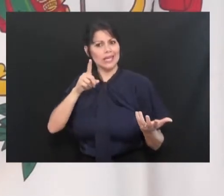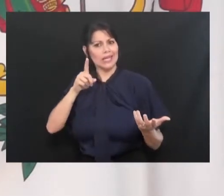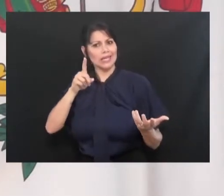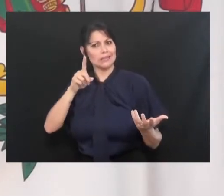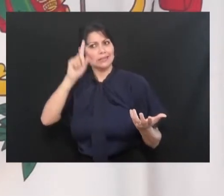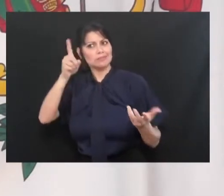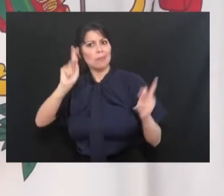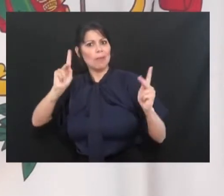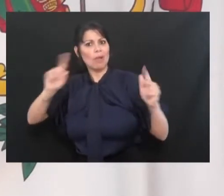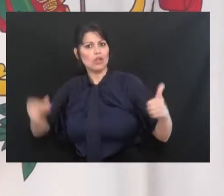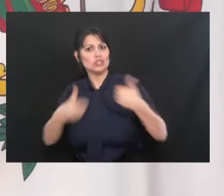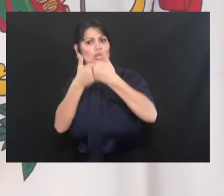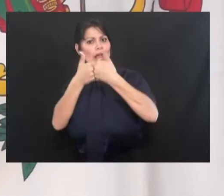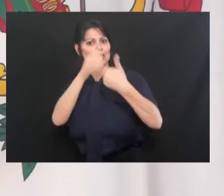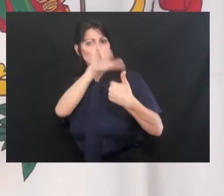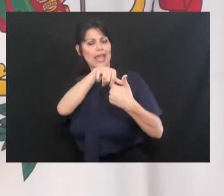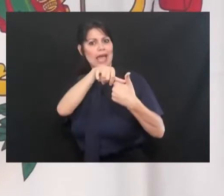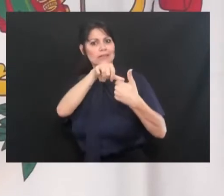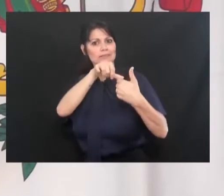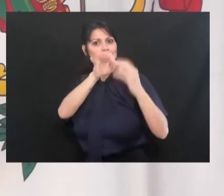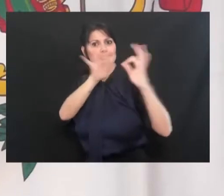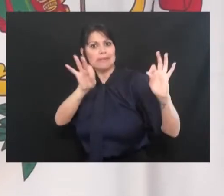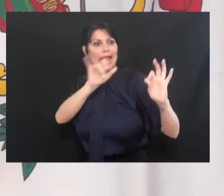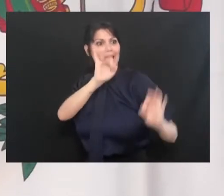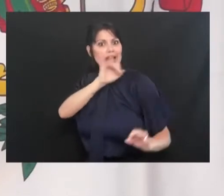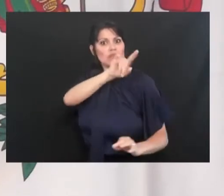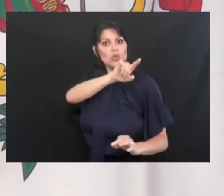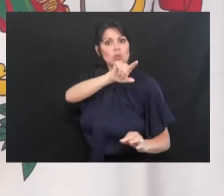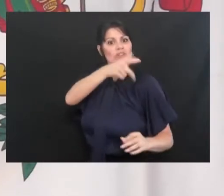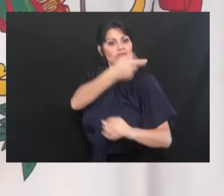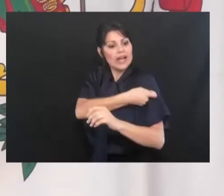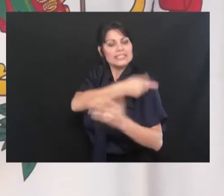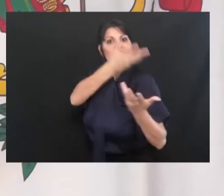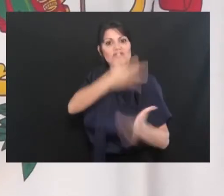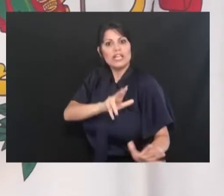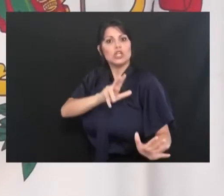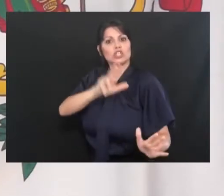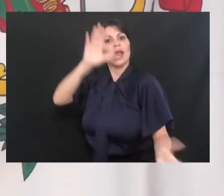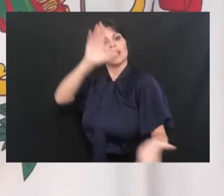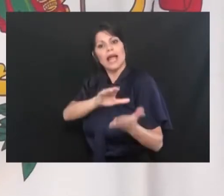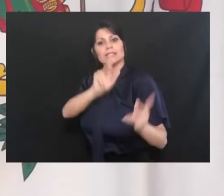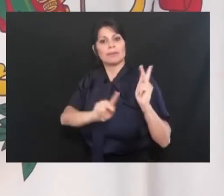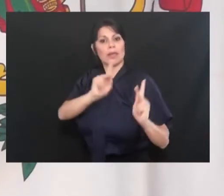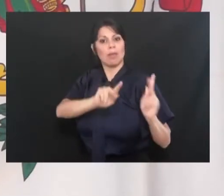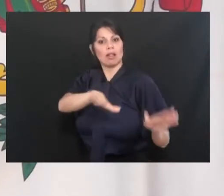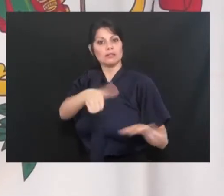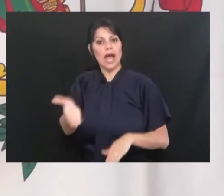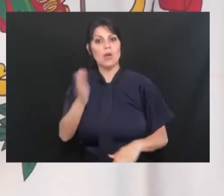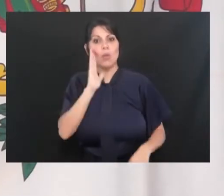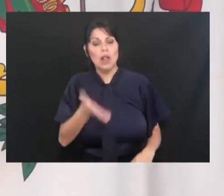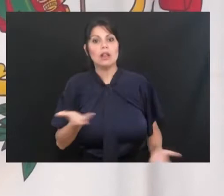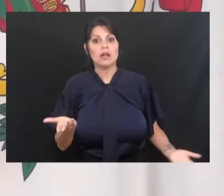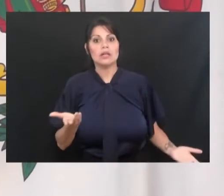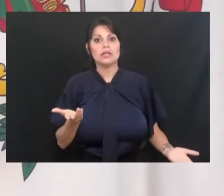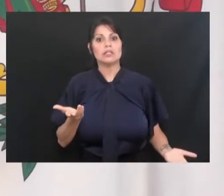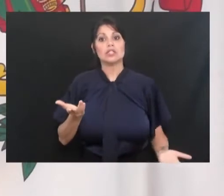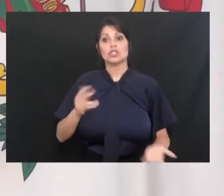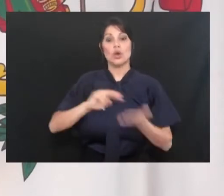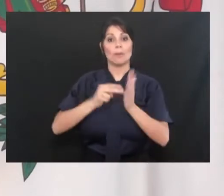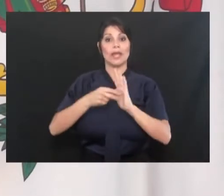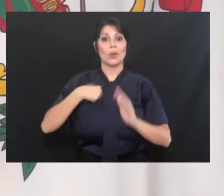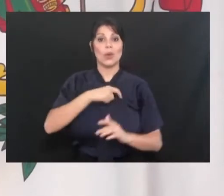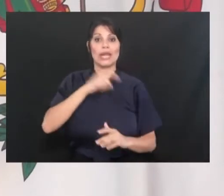more that are vaccinated, the less it'll die. And so, in that, as long as we continue north, we're doing the right